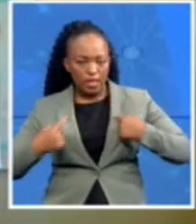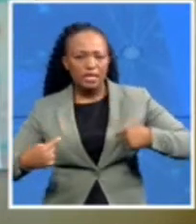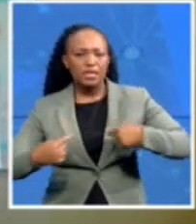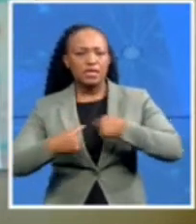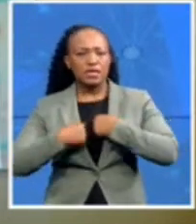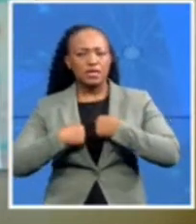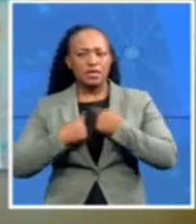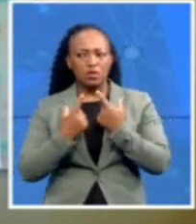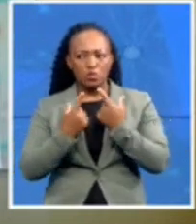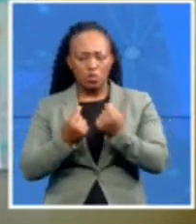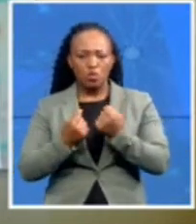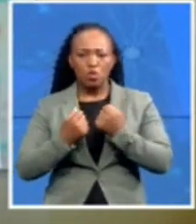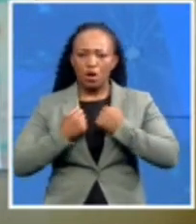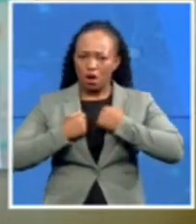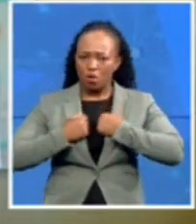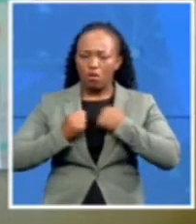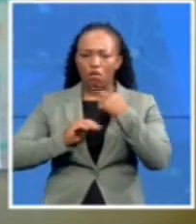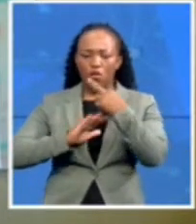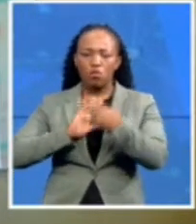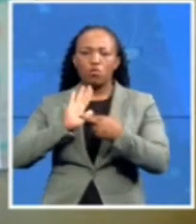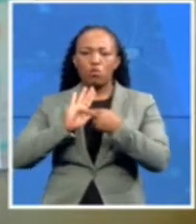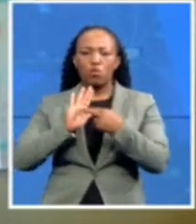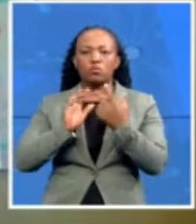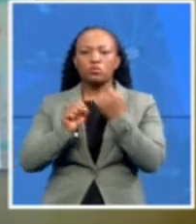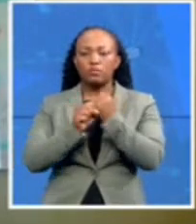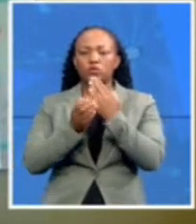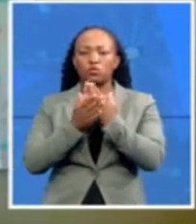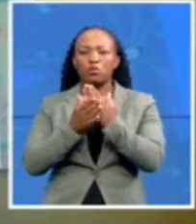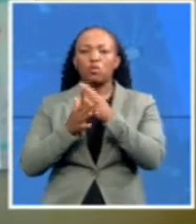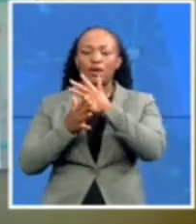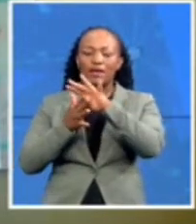maintaining the stability of the grid. Thank you, Skonat.